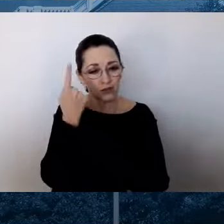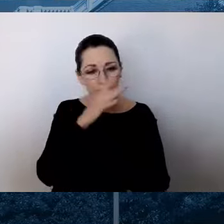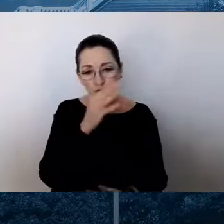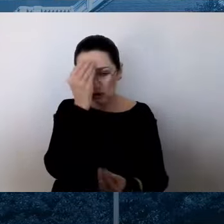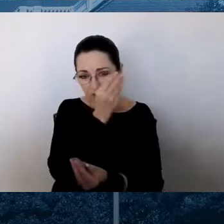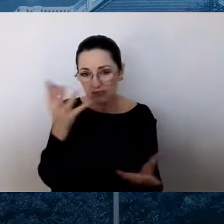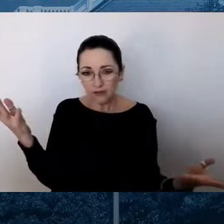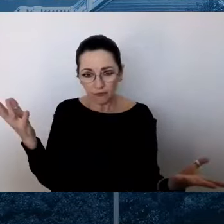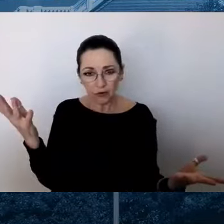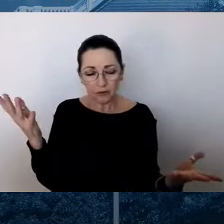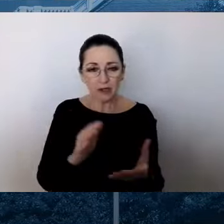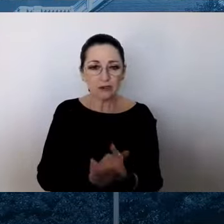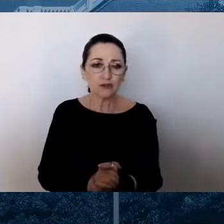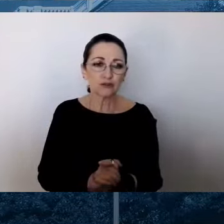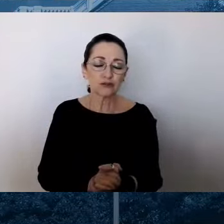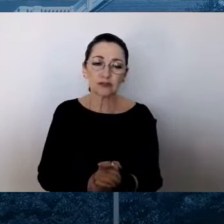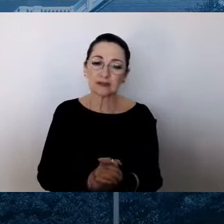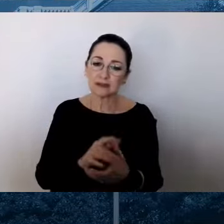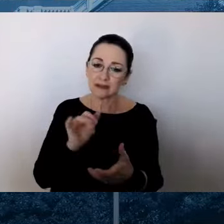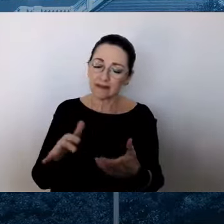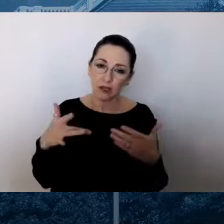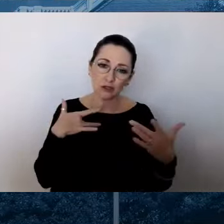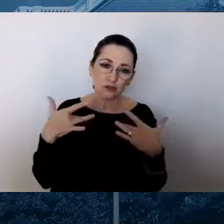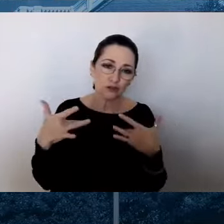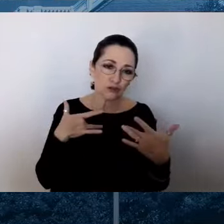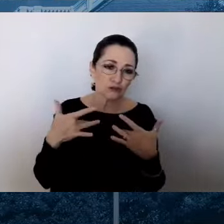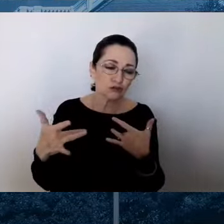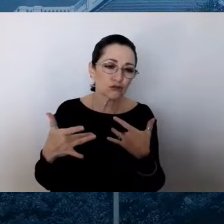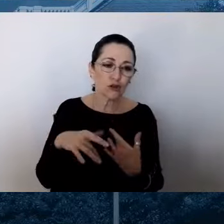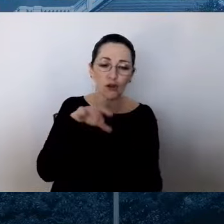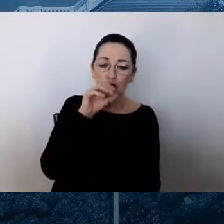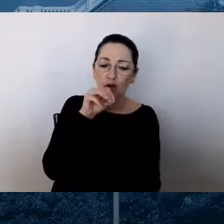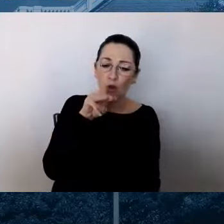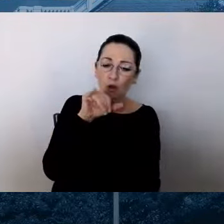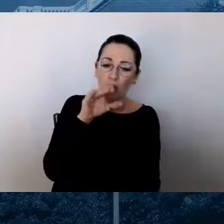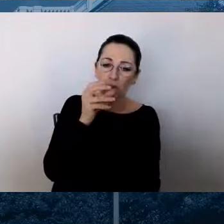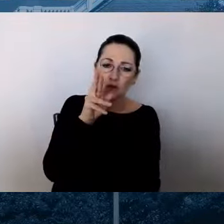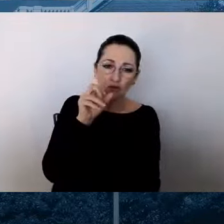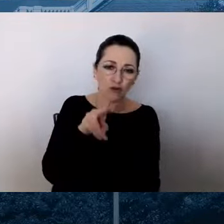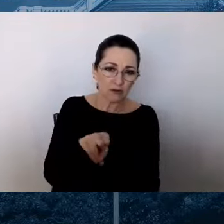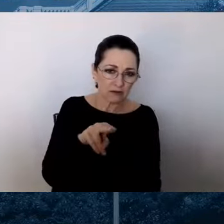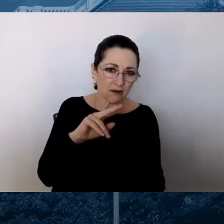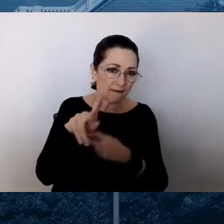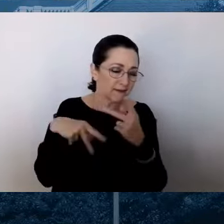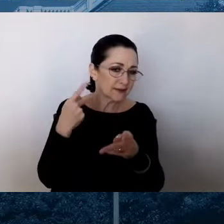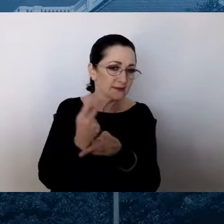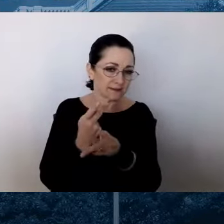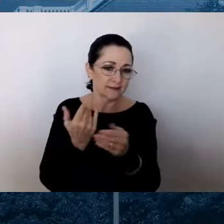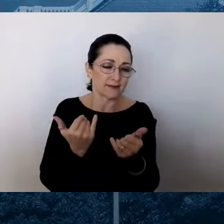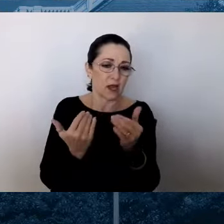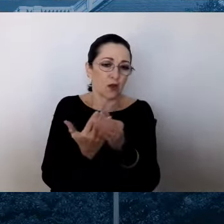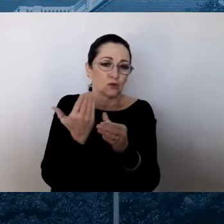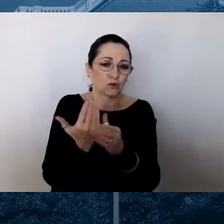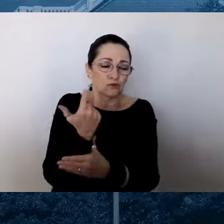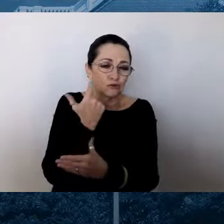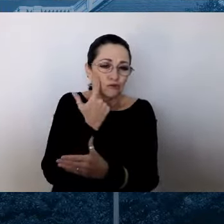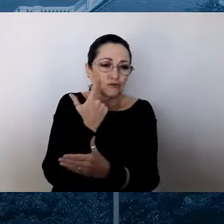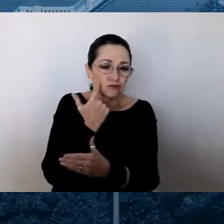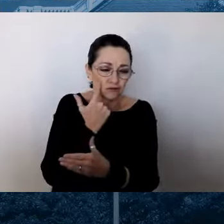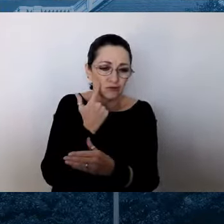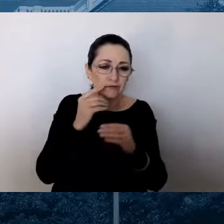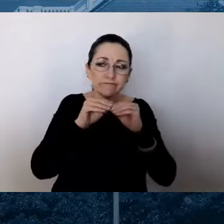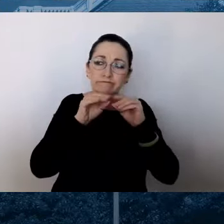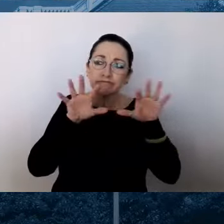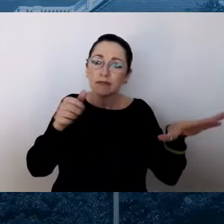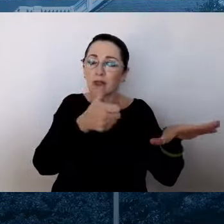there the concerns about the Omicron variant, which hasn't arrived in Delaware. At least we haven't detected